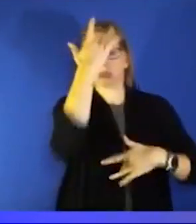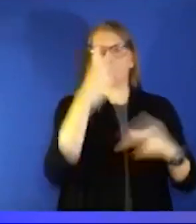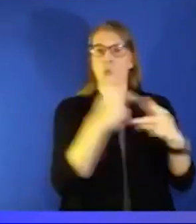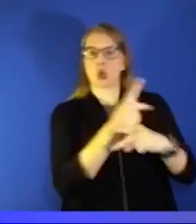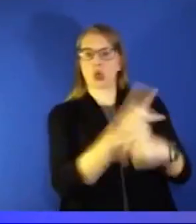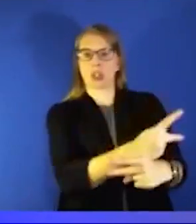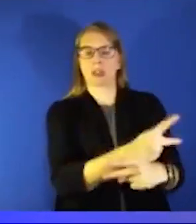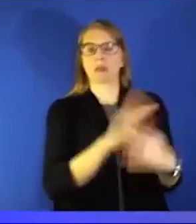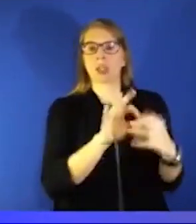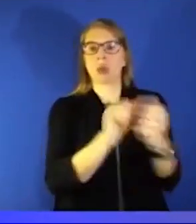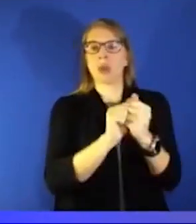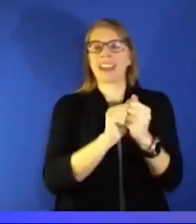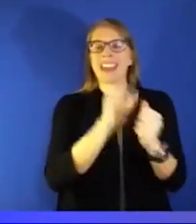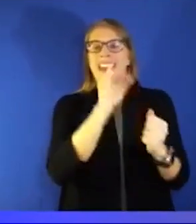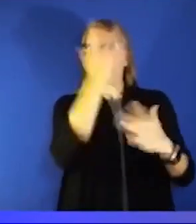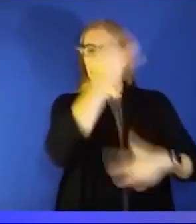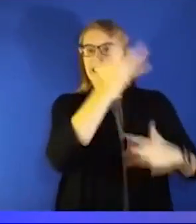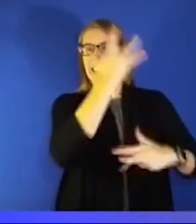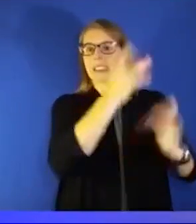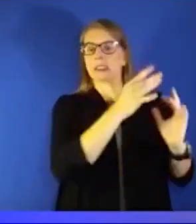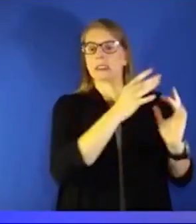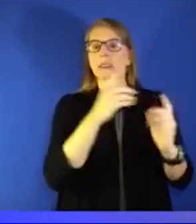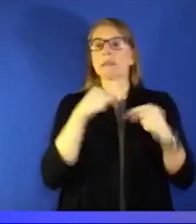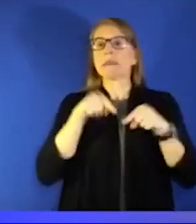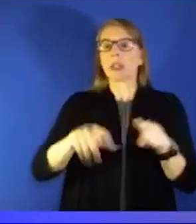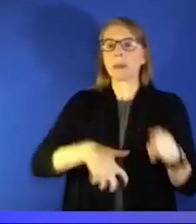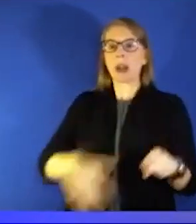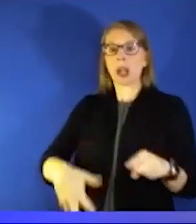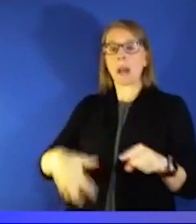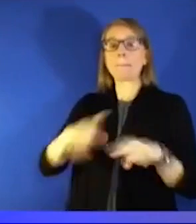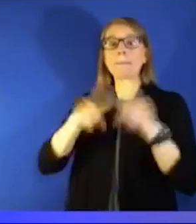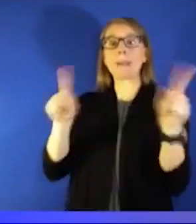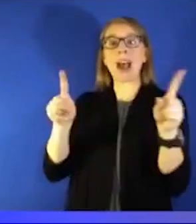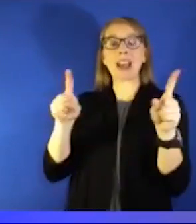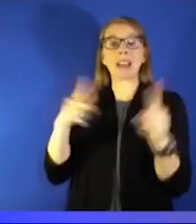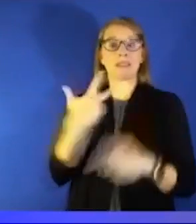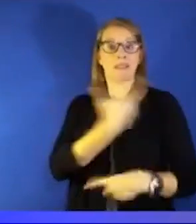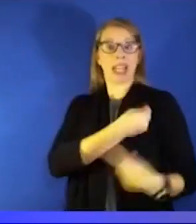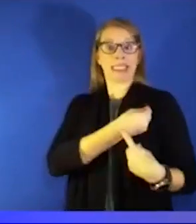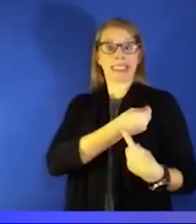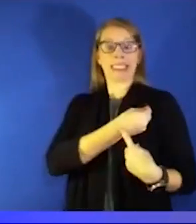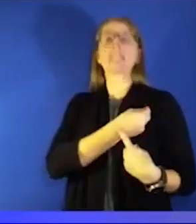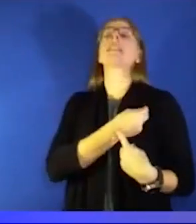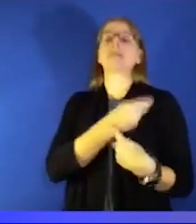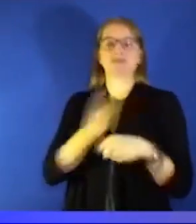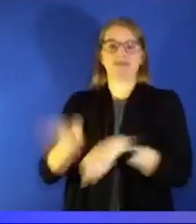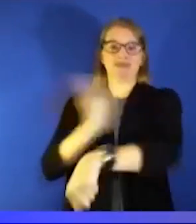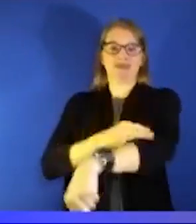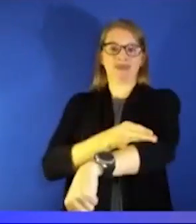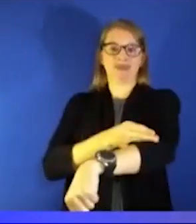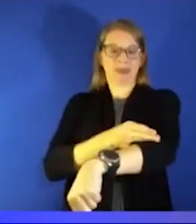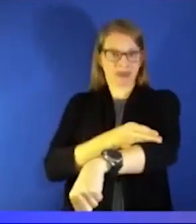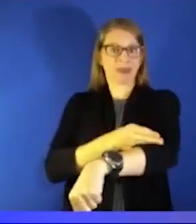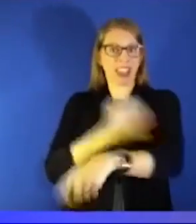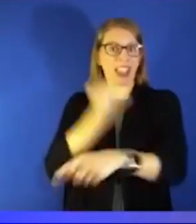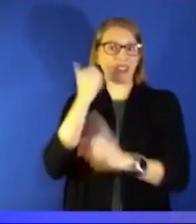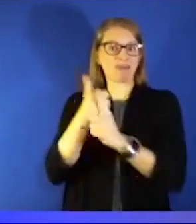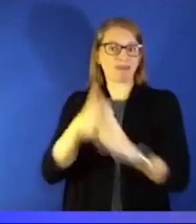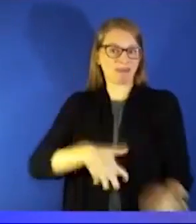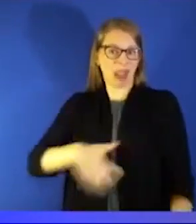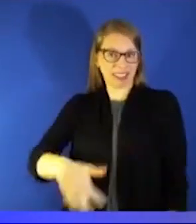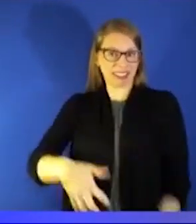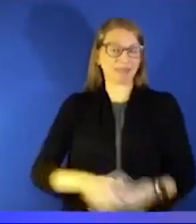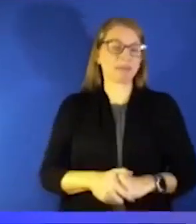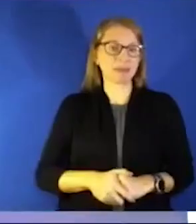of the disease in pregnancy, but the news is getting better about the vaccine in pregnancy. So that's all happened really over the past few